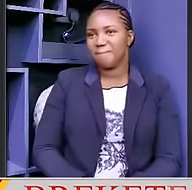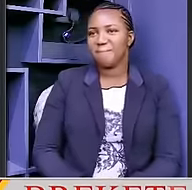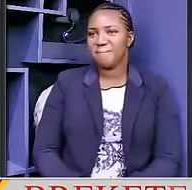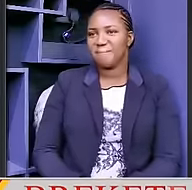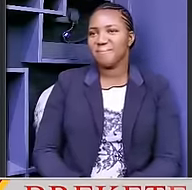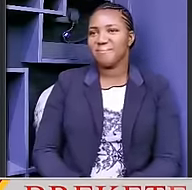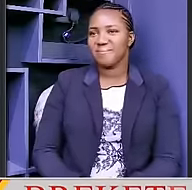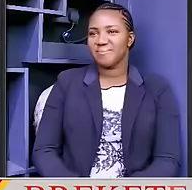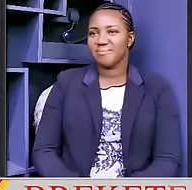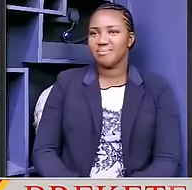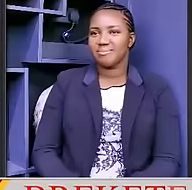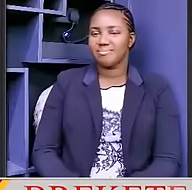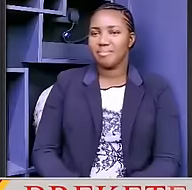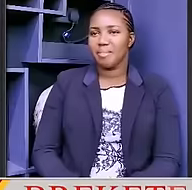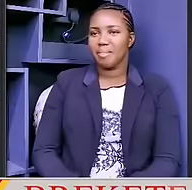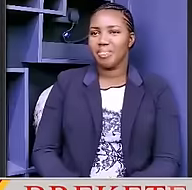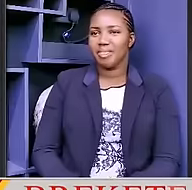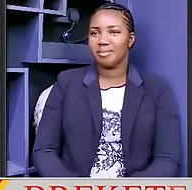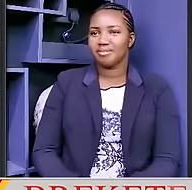that money from us, bro.